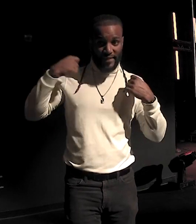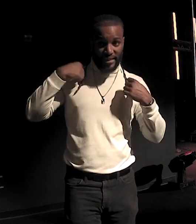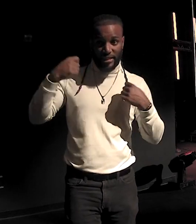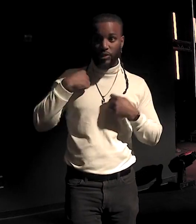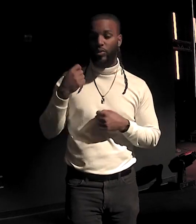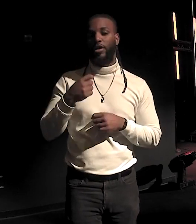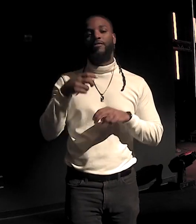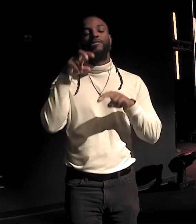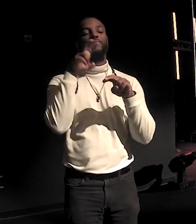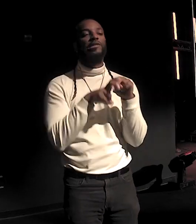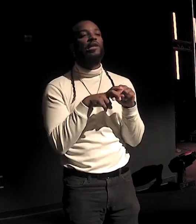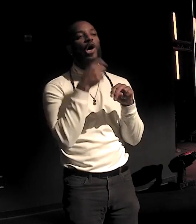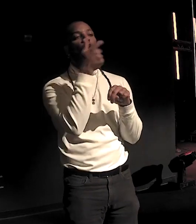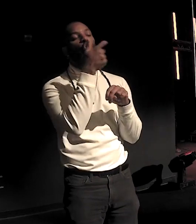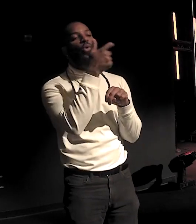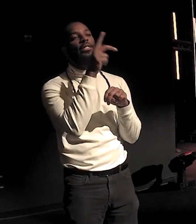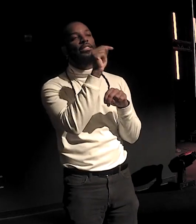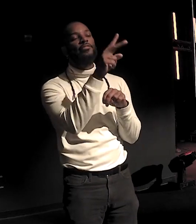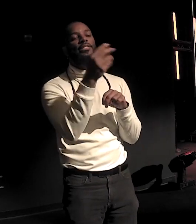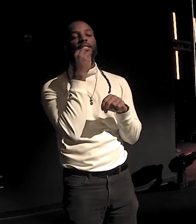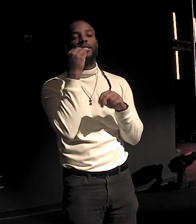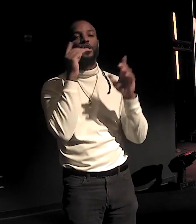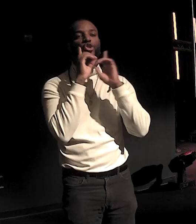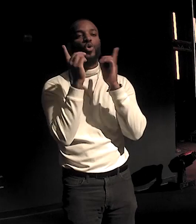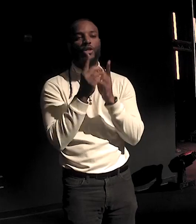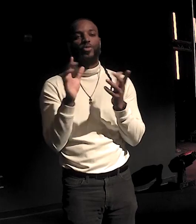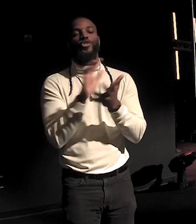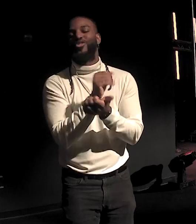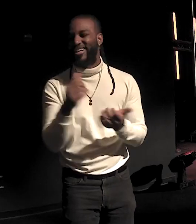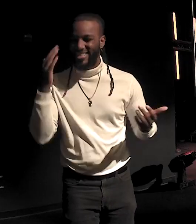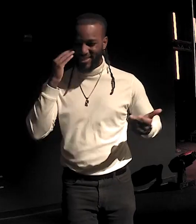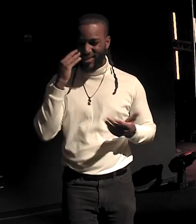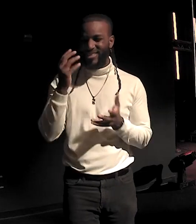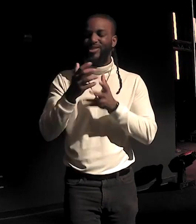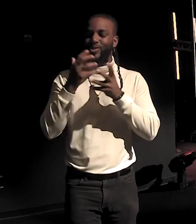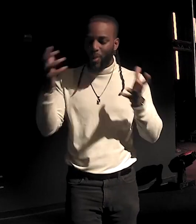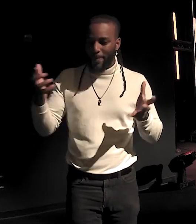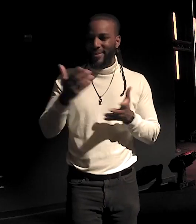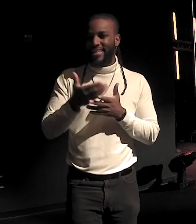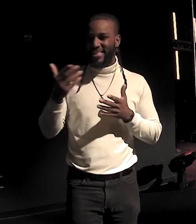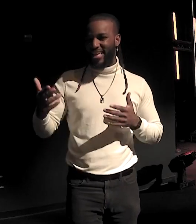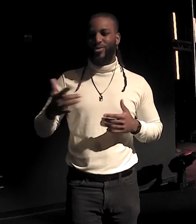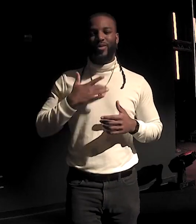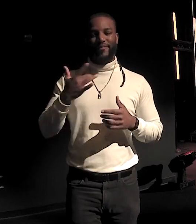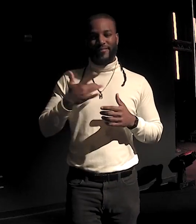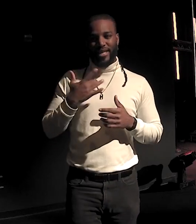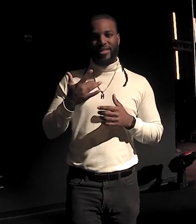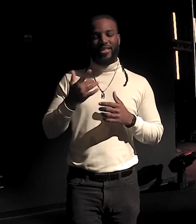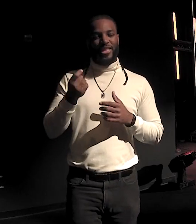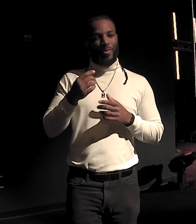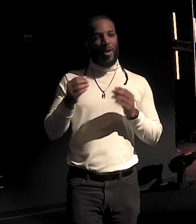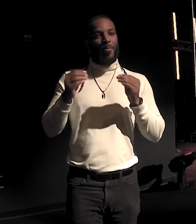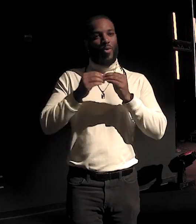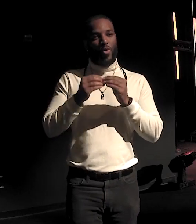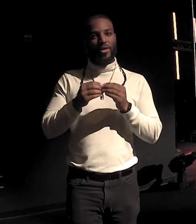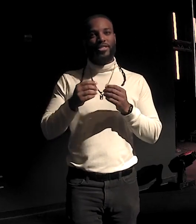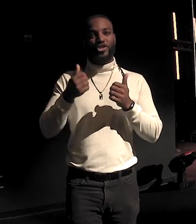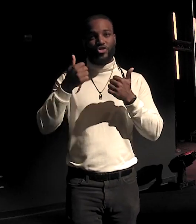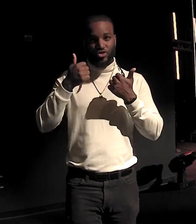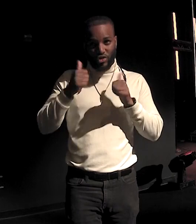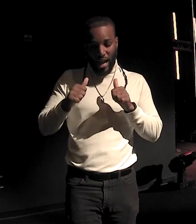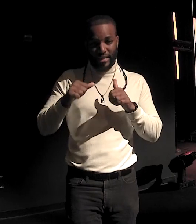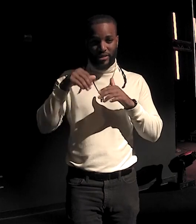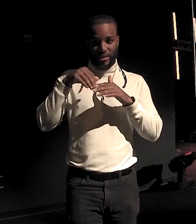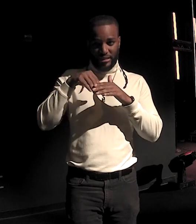binge-watching shows and donuts destroy. You know, like, there are these things that we might feel a little bit more that is trying to come